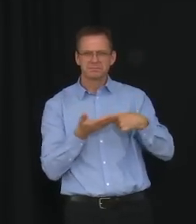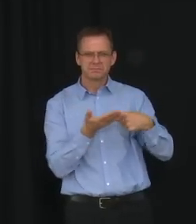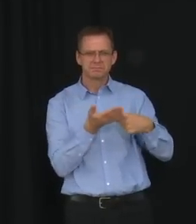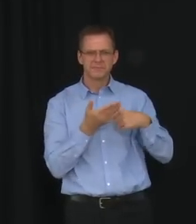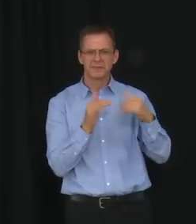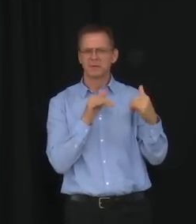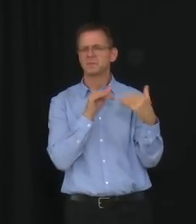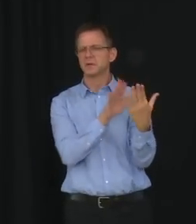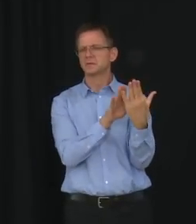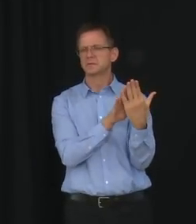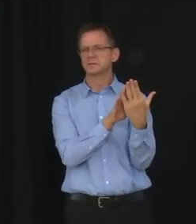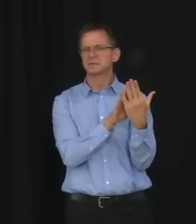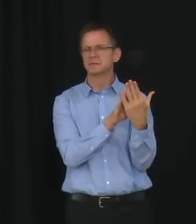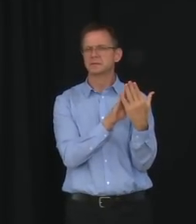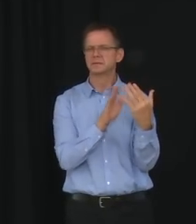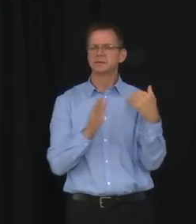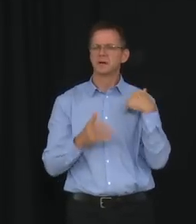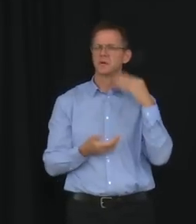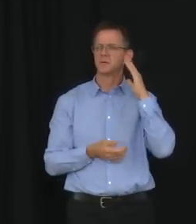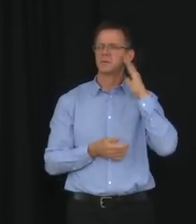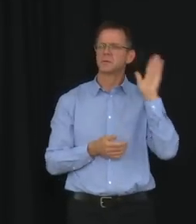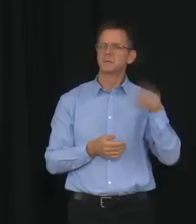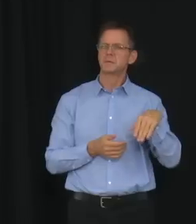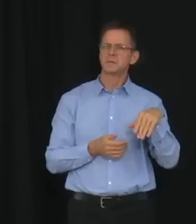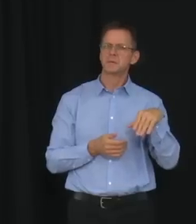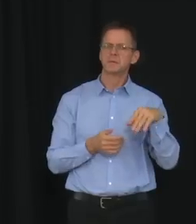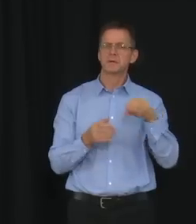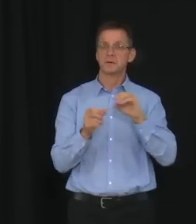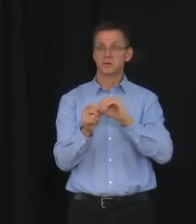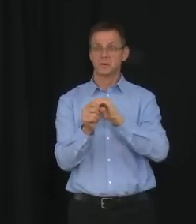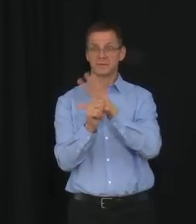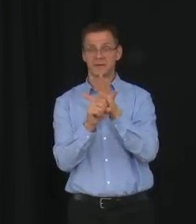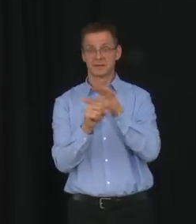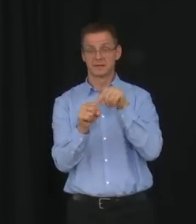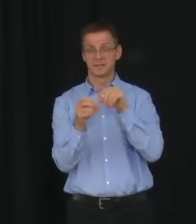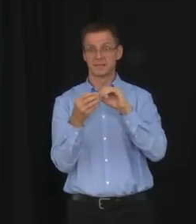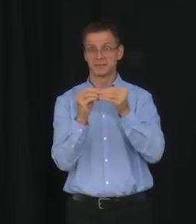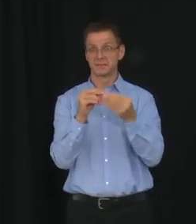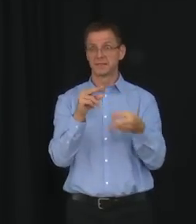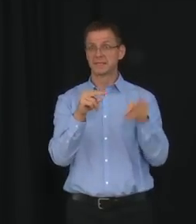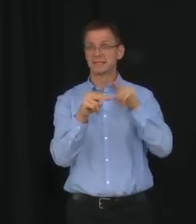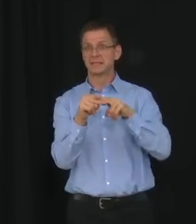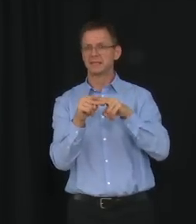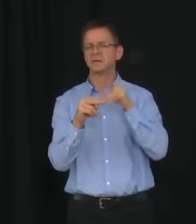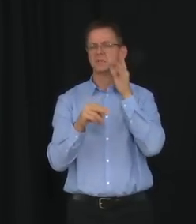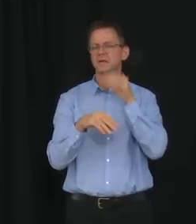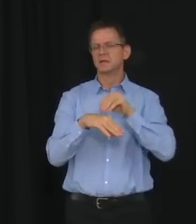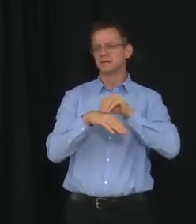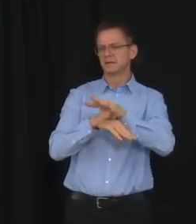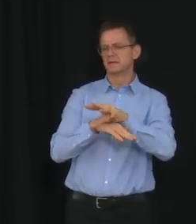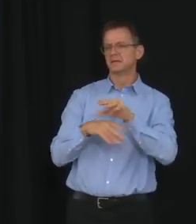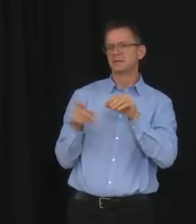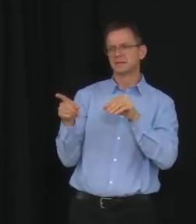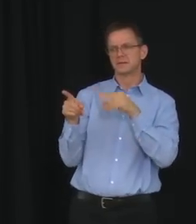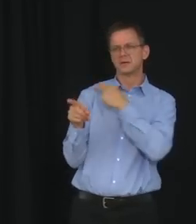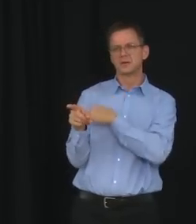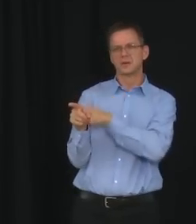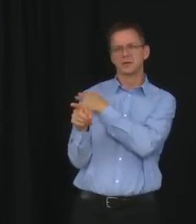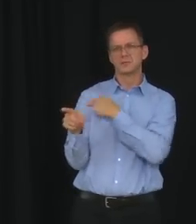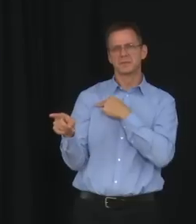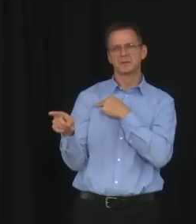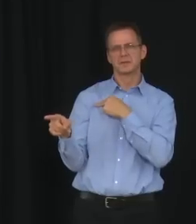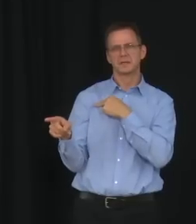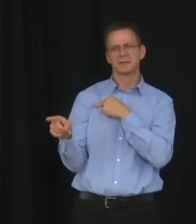that hospitalizations would be decoupled. And so again, that recommendation was based on what I had available to me at